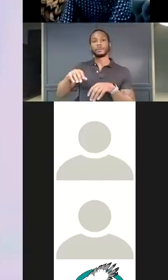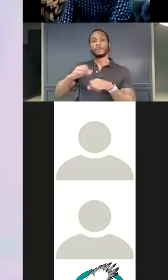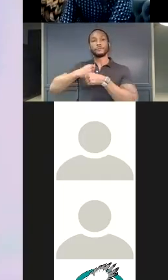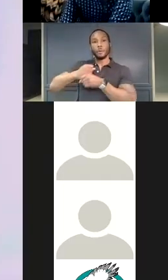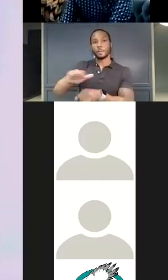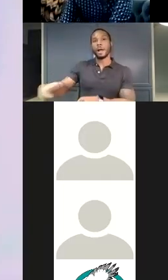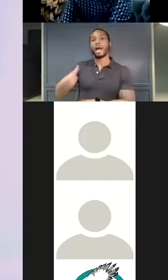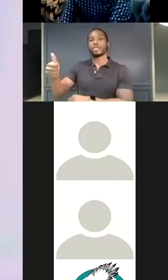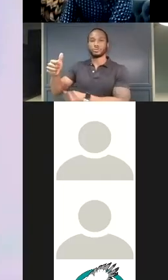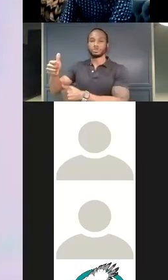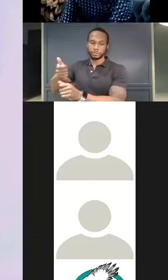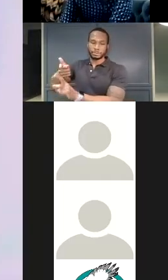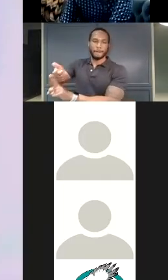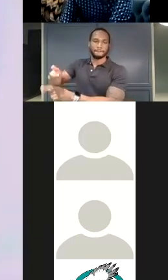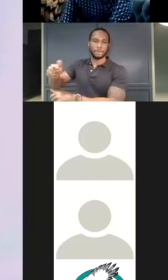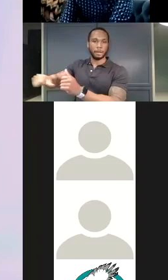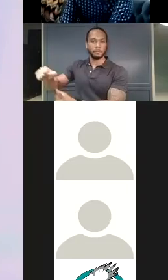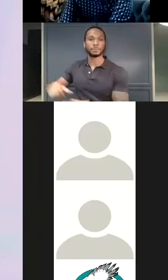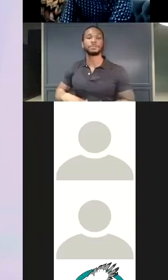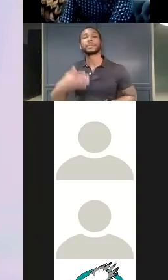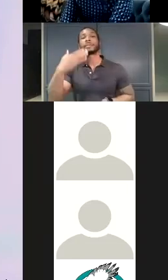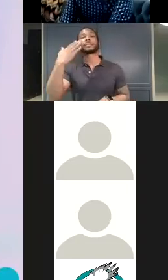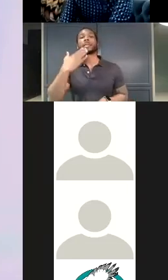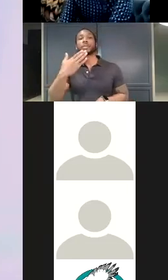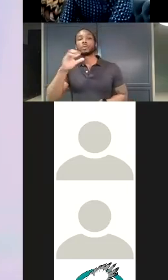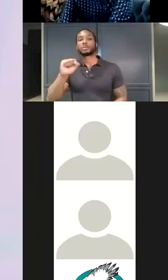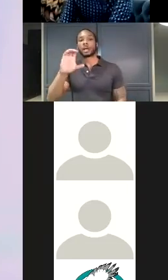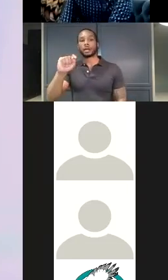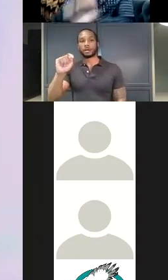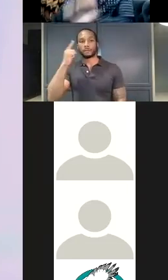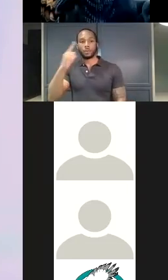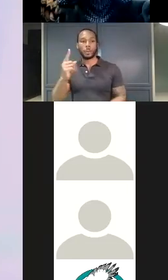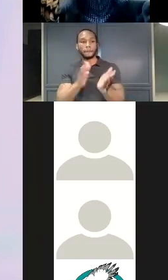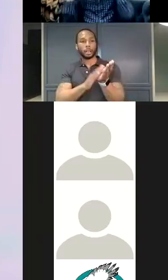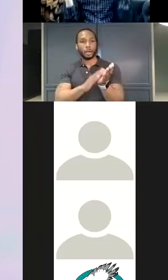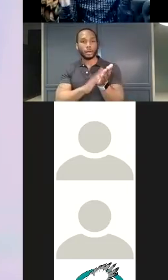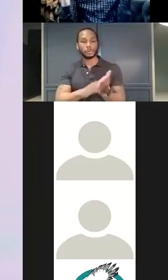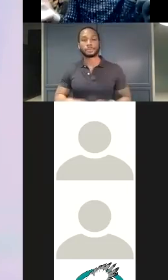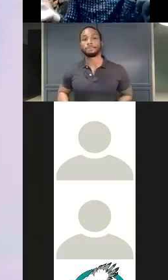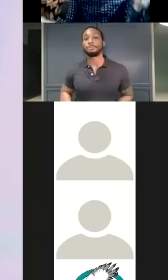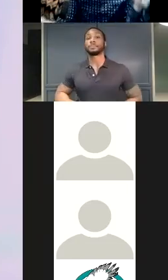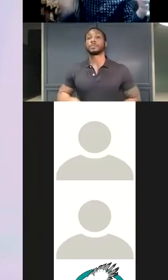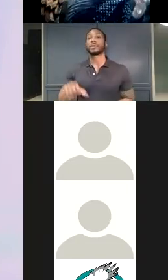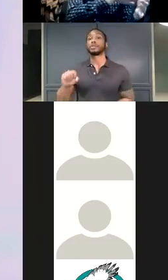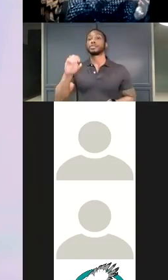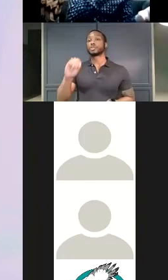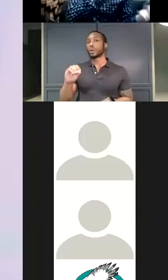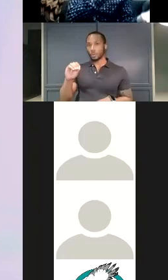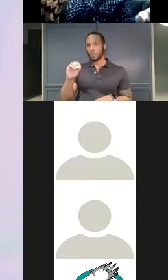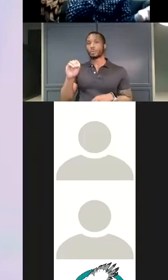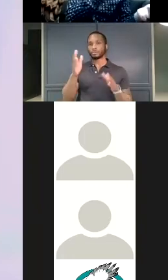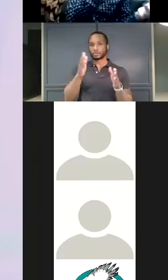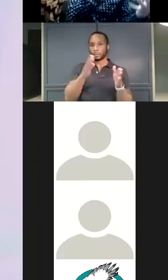Thank you, Scott, for applauding Not a Static Man. And then, so then the trajectory of the story